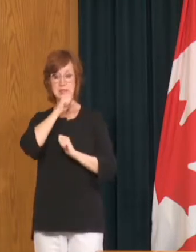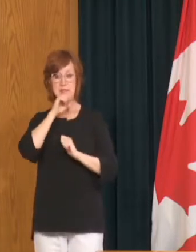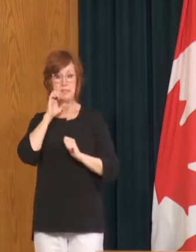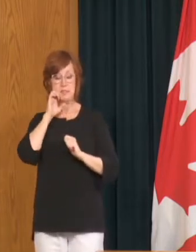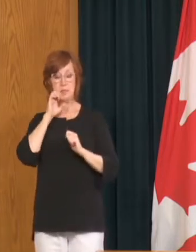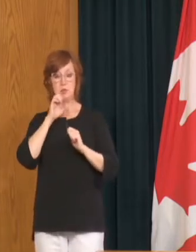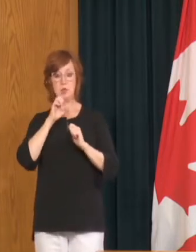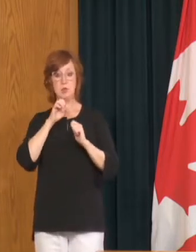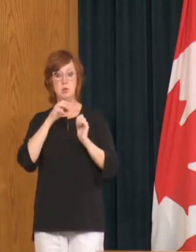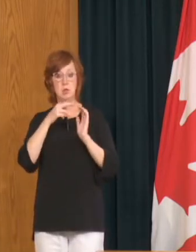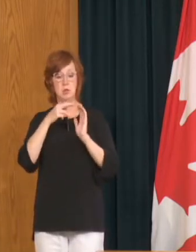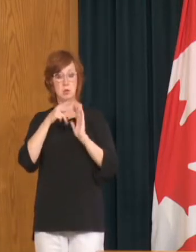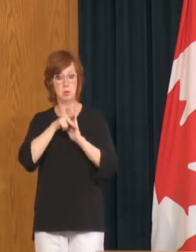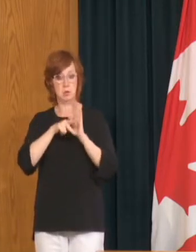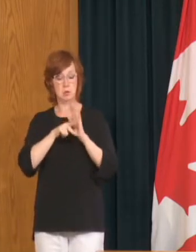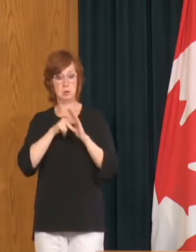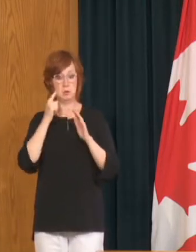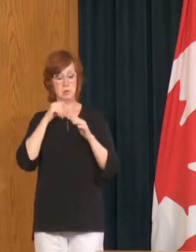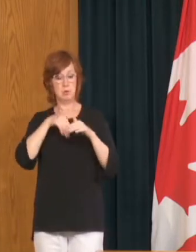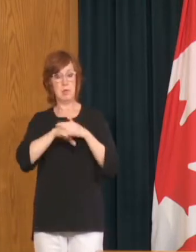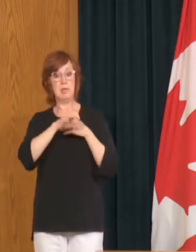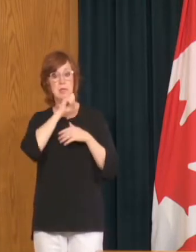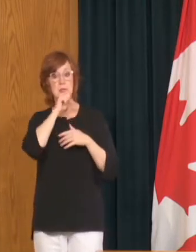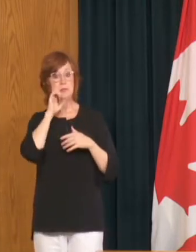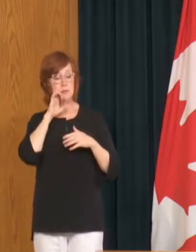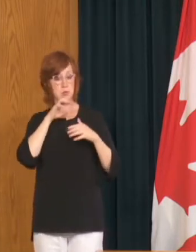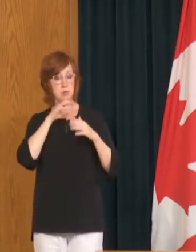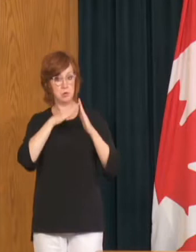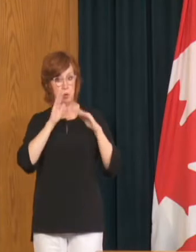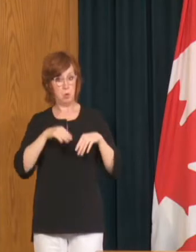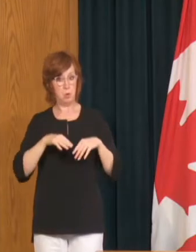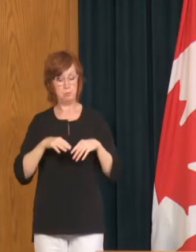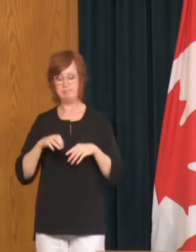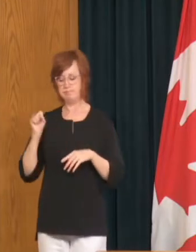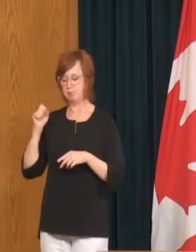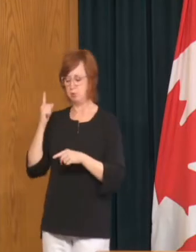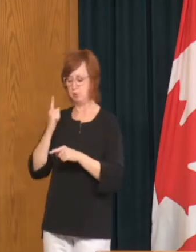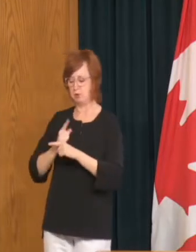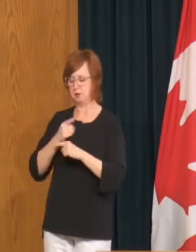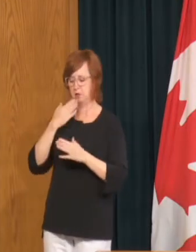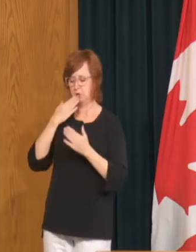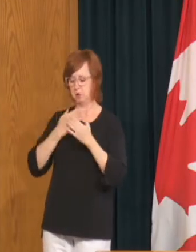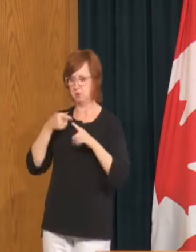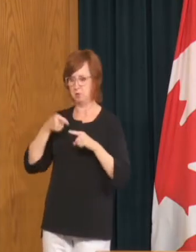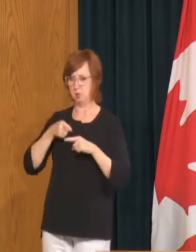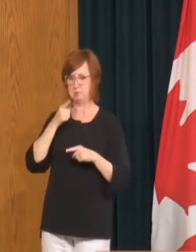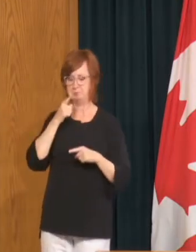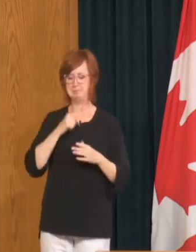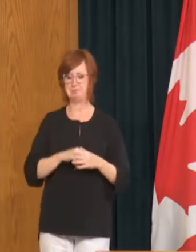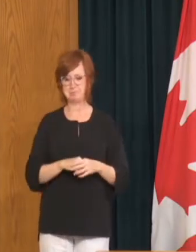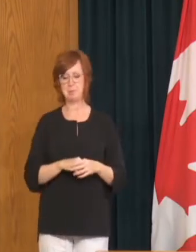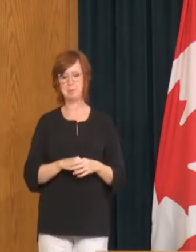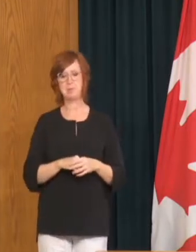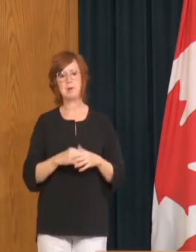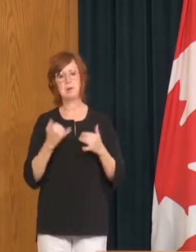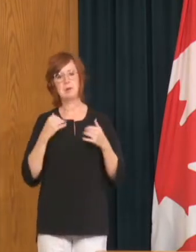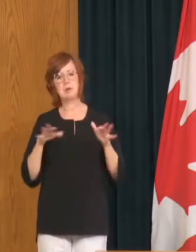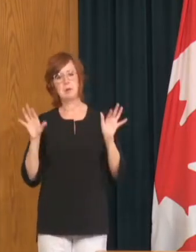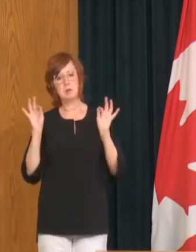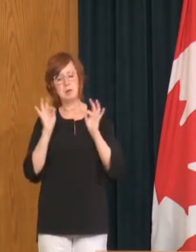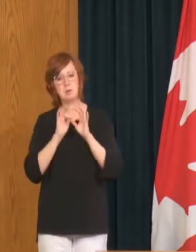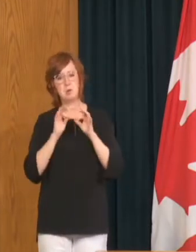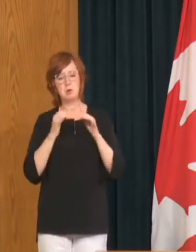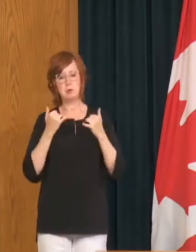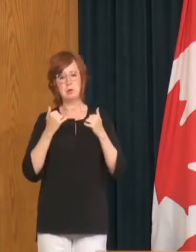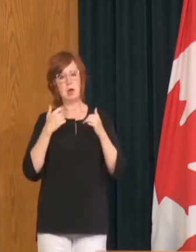area? Yeah, that's an excellent point, actually, because we have to now actually be very flexible as we move forward.